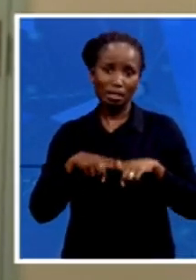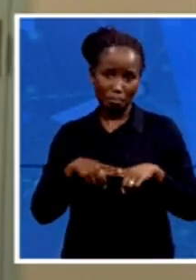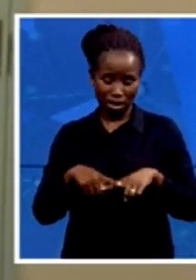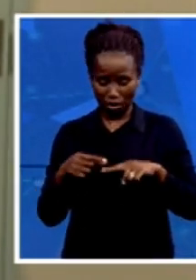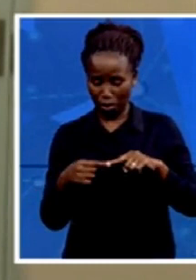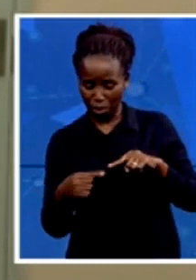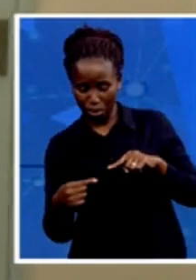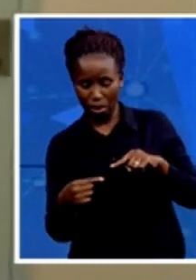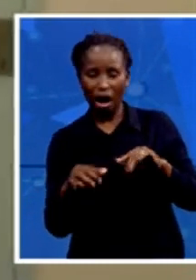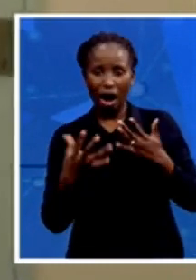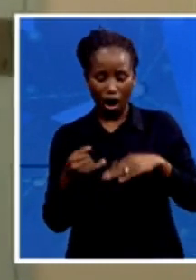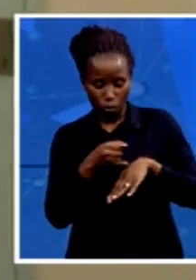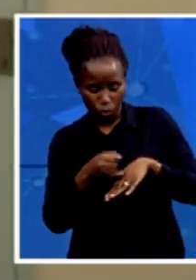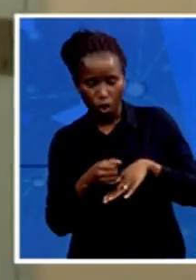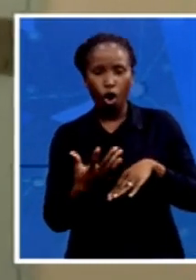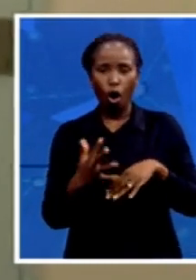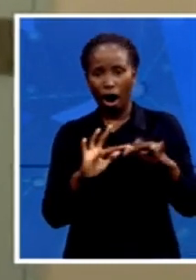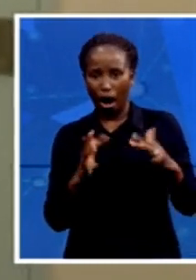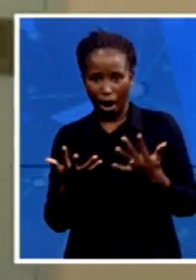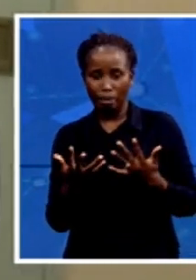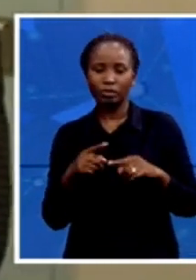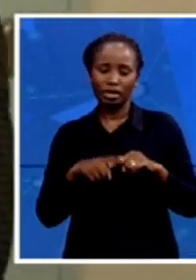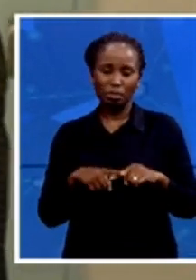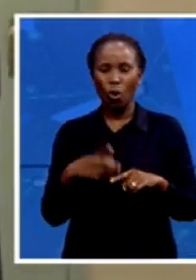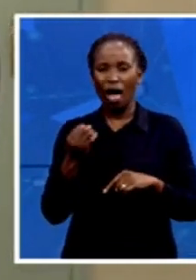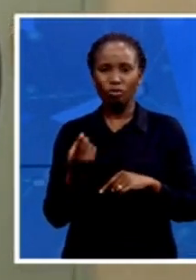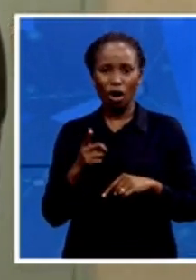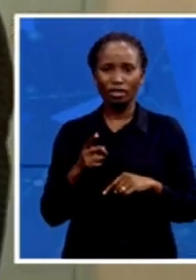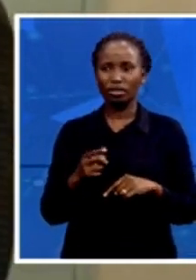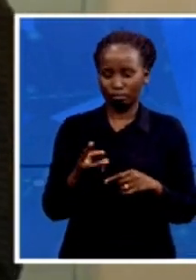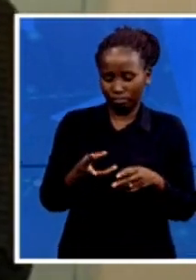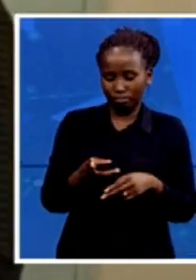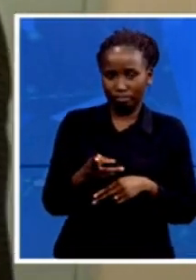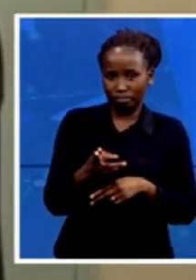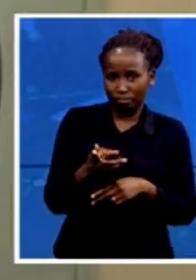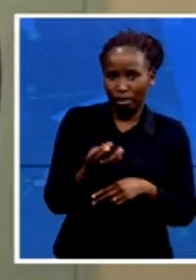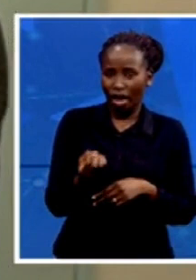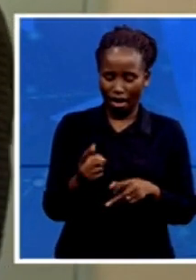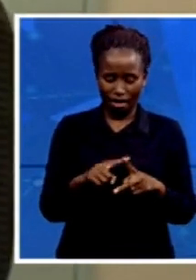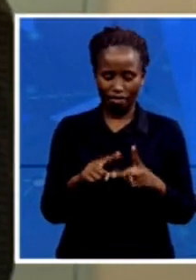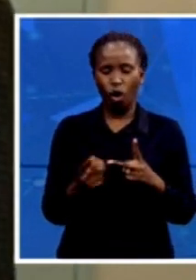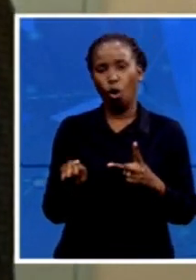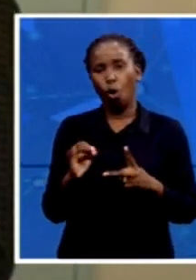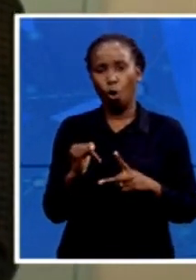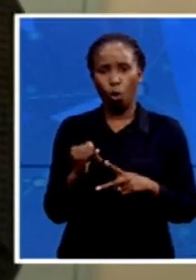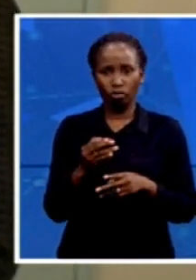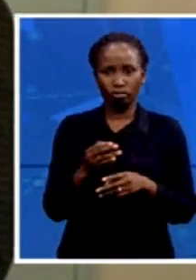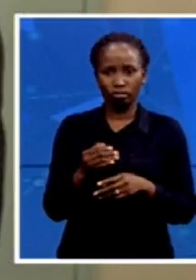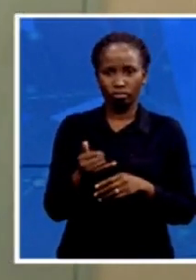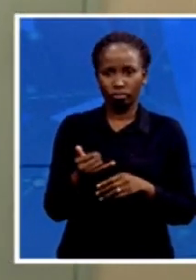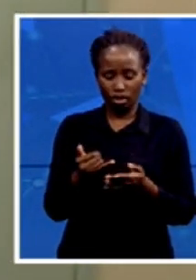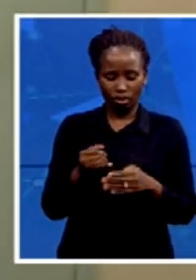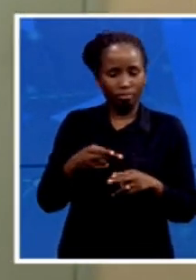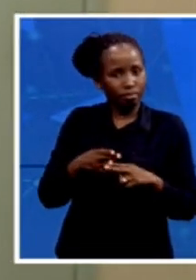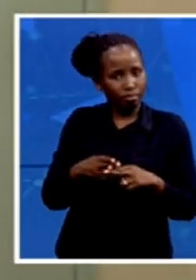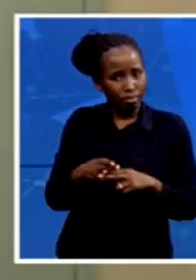You can have scissors, you can have bipolar instruments which will do different things in the abdomen. And so the console is actually